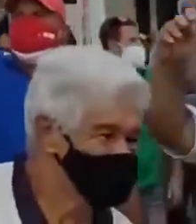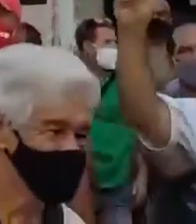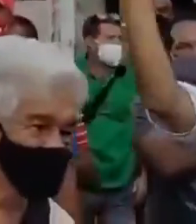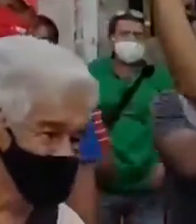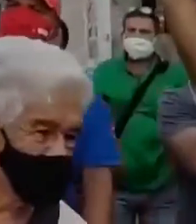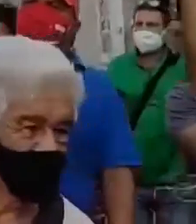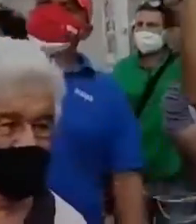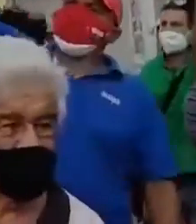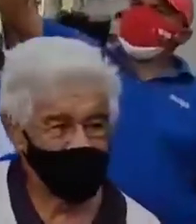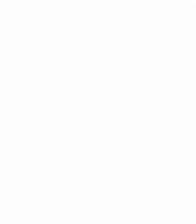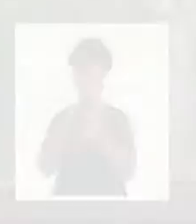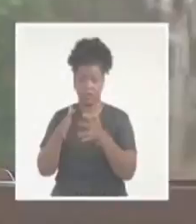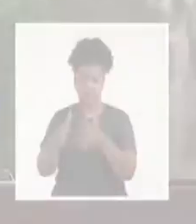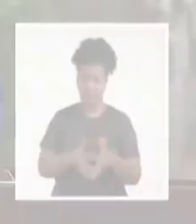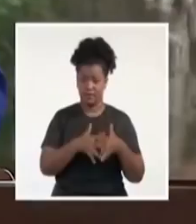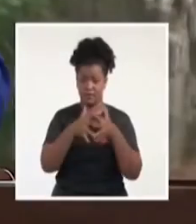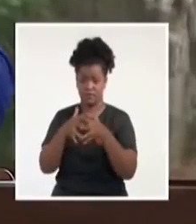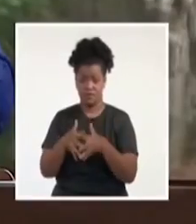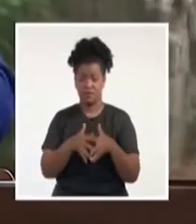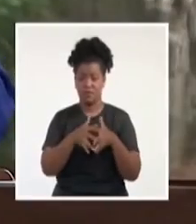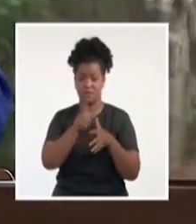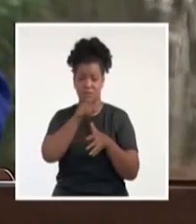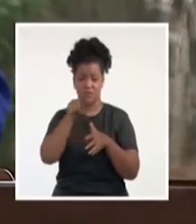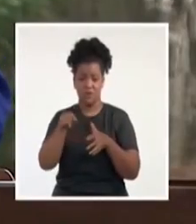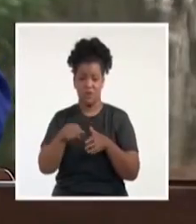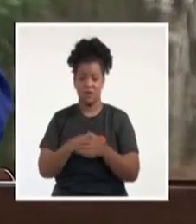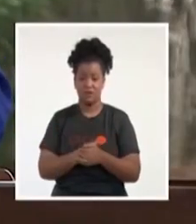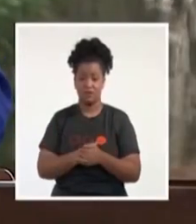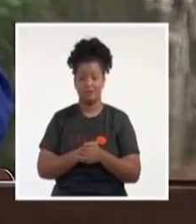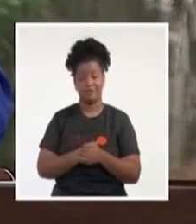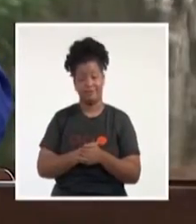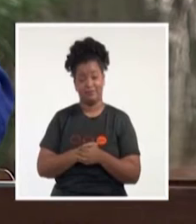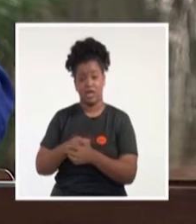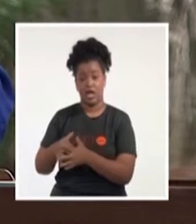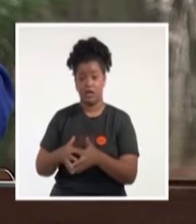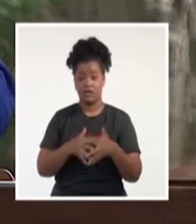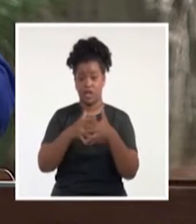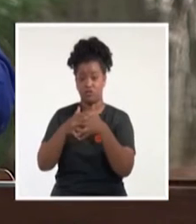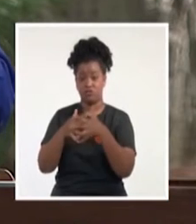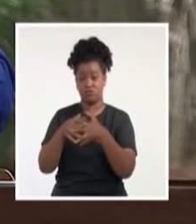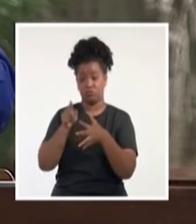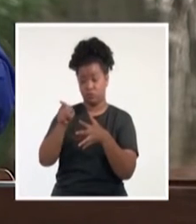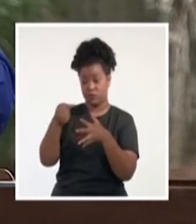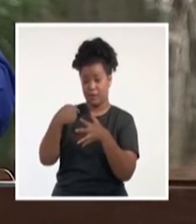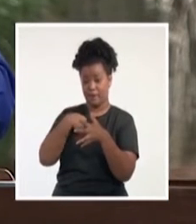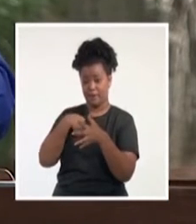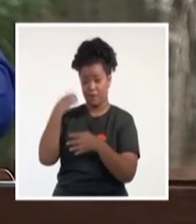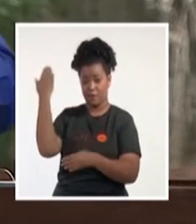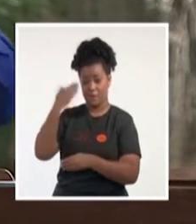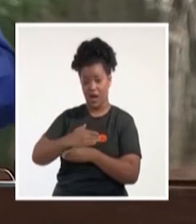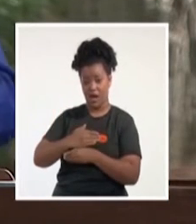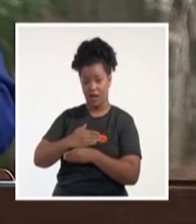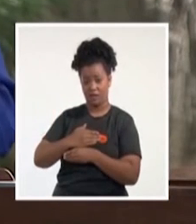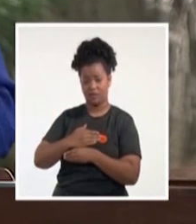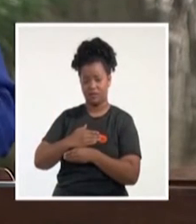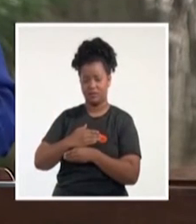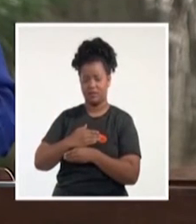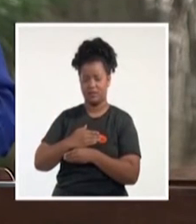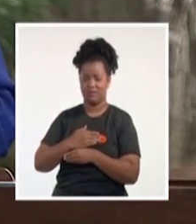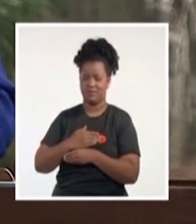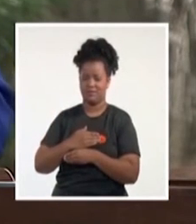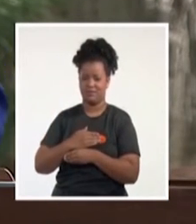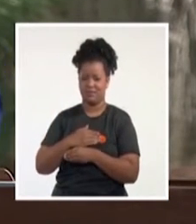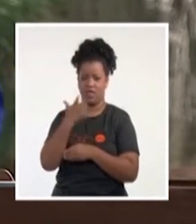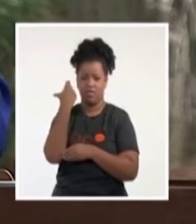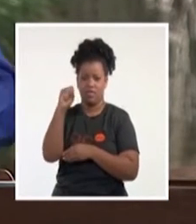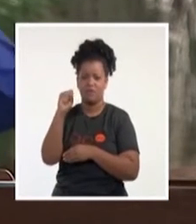U.S. blockade. Que tú que me bloqueas, que tú que llevas a cabo la política que viola más los derechos humanos